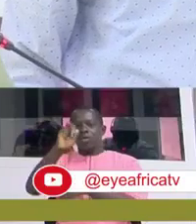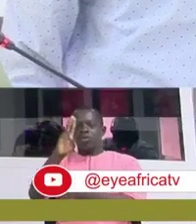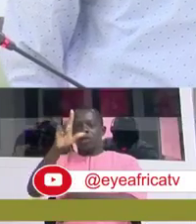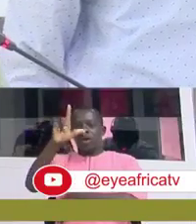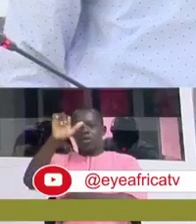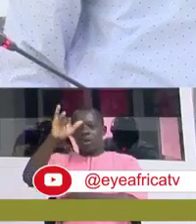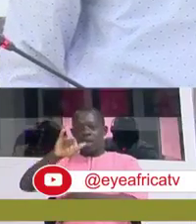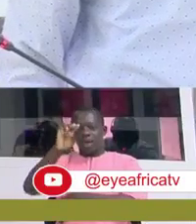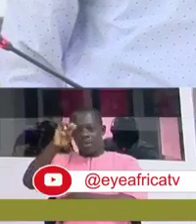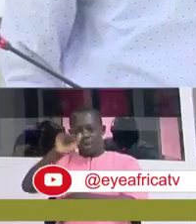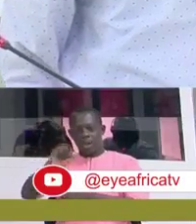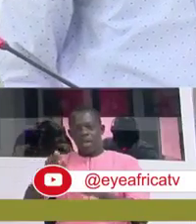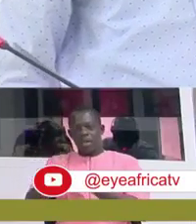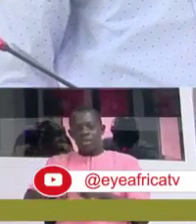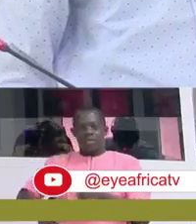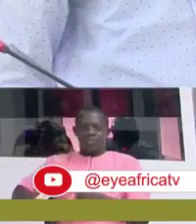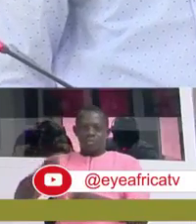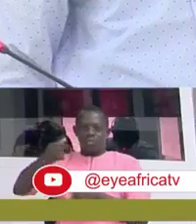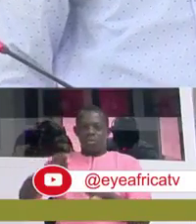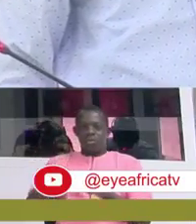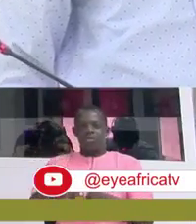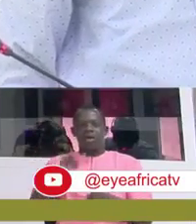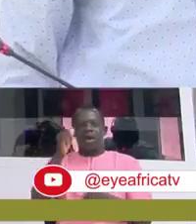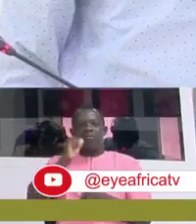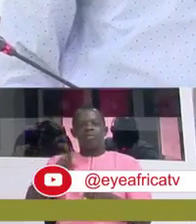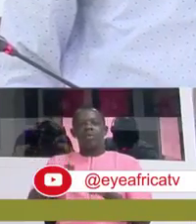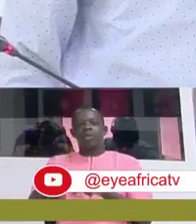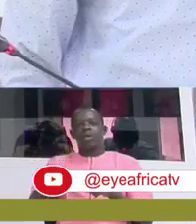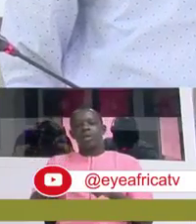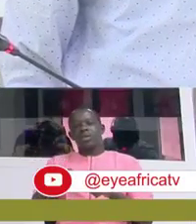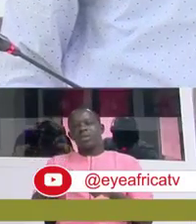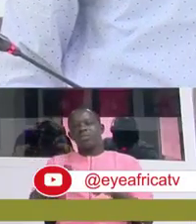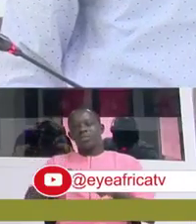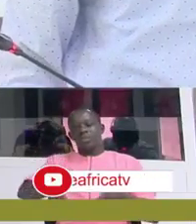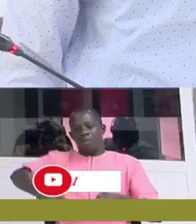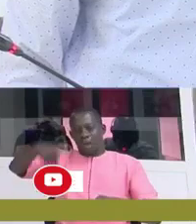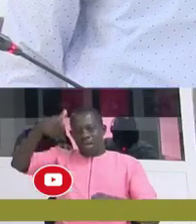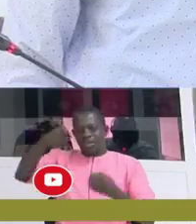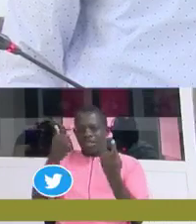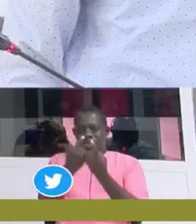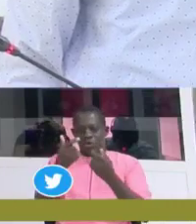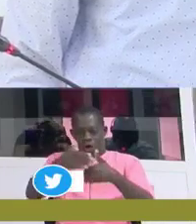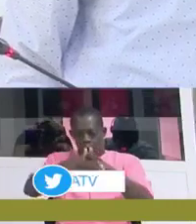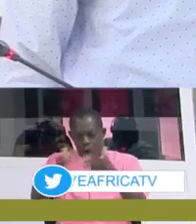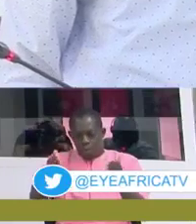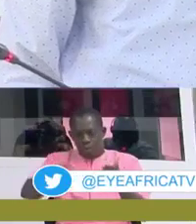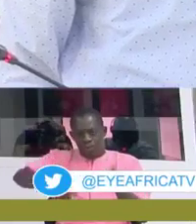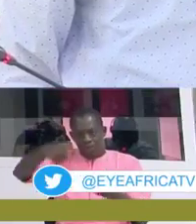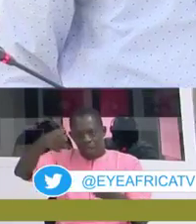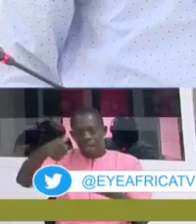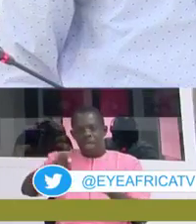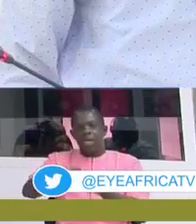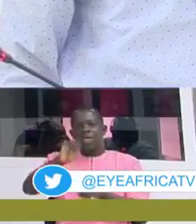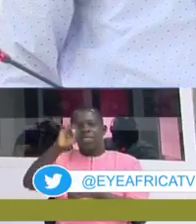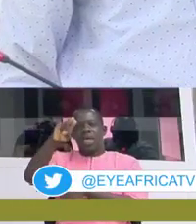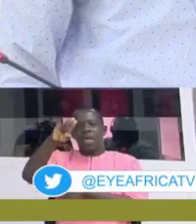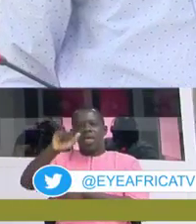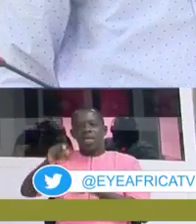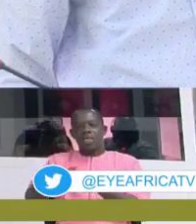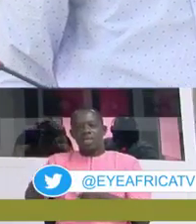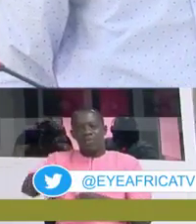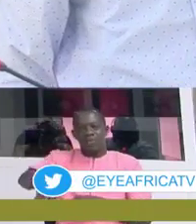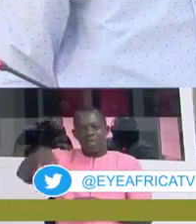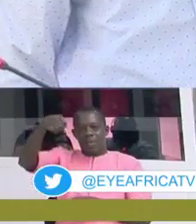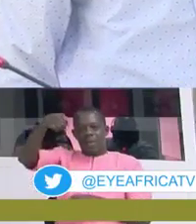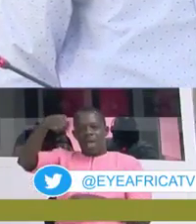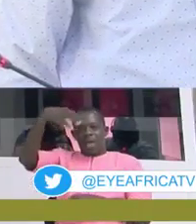Abulobula la poso kono. Put his hand inside pocket. Ayambuso fintini. He took out a bag. Ayele, he opened the bag. Sana held the man's